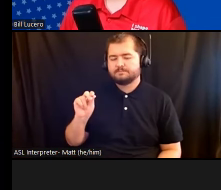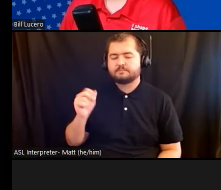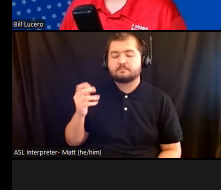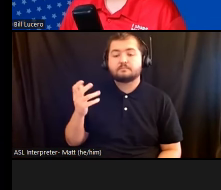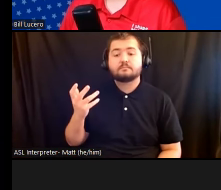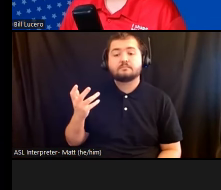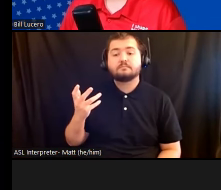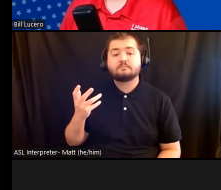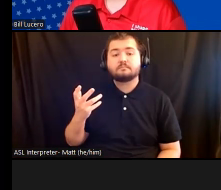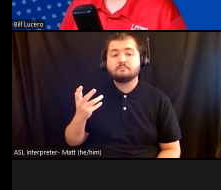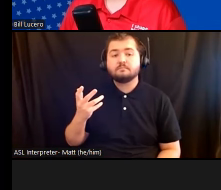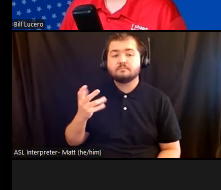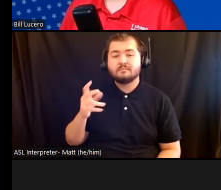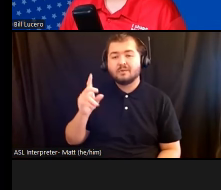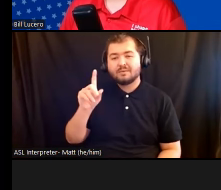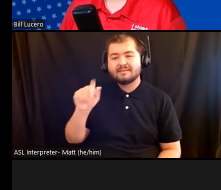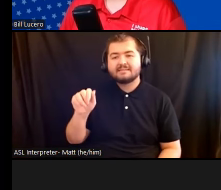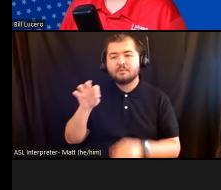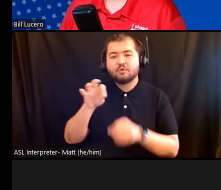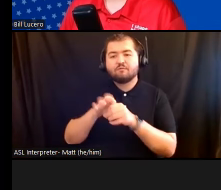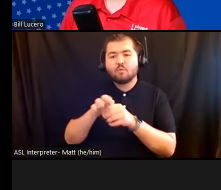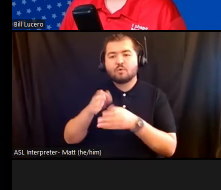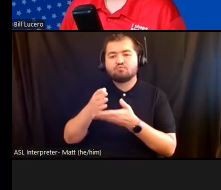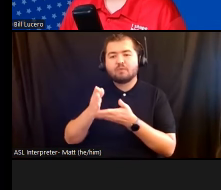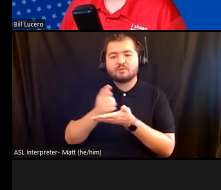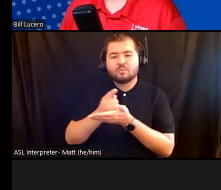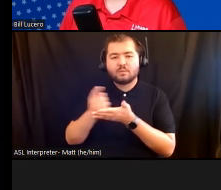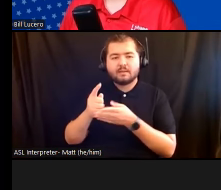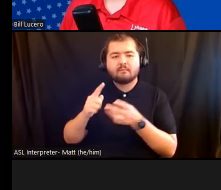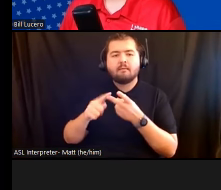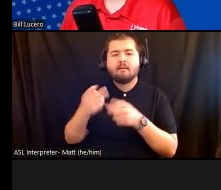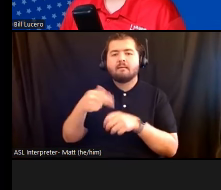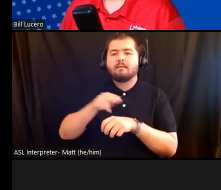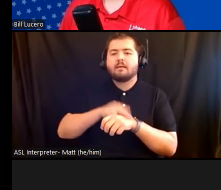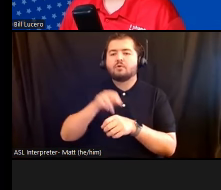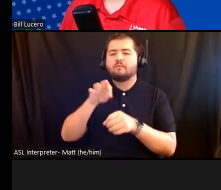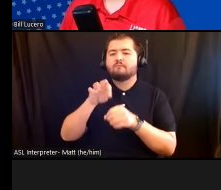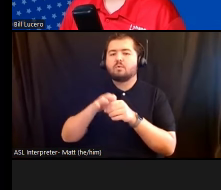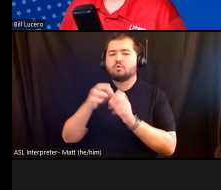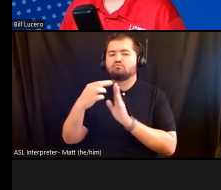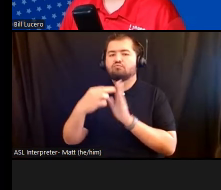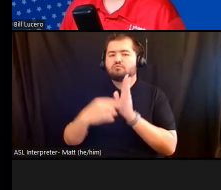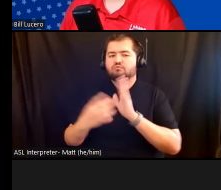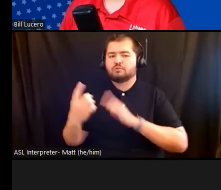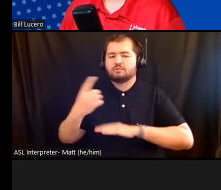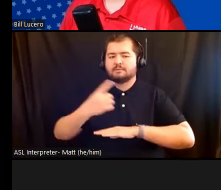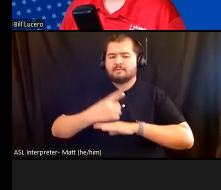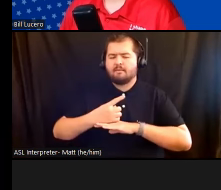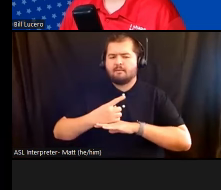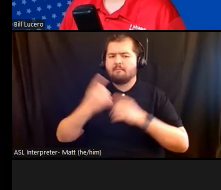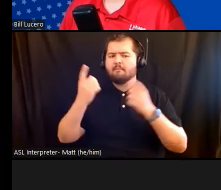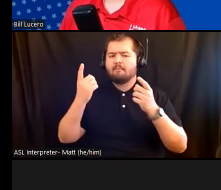When is Disability Voting Rights Week and National Voter Registration Day? What month are they celebrated in?